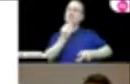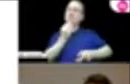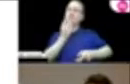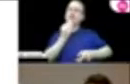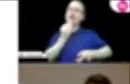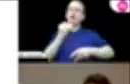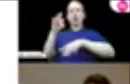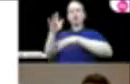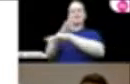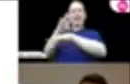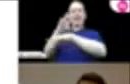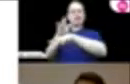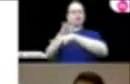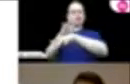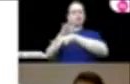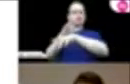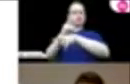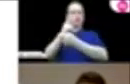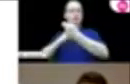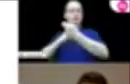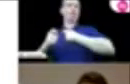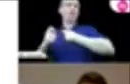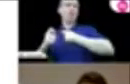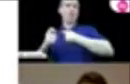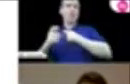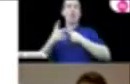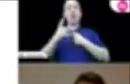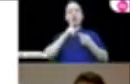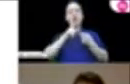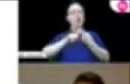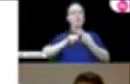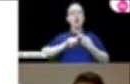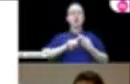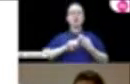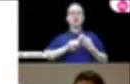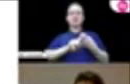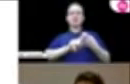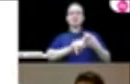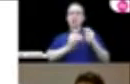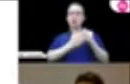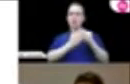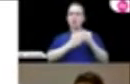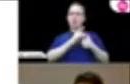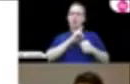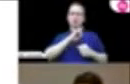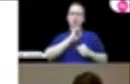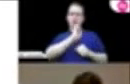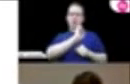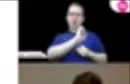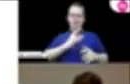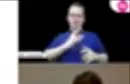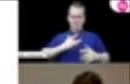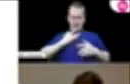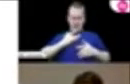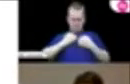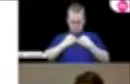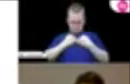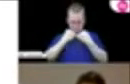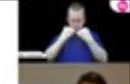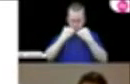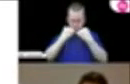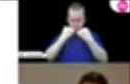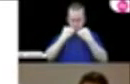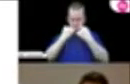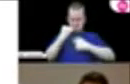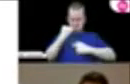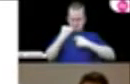as part of a performance, or more permanently as a result perhaps of their own sense of their gender identity